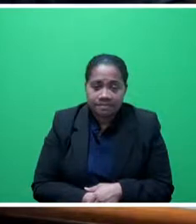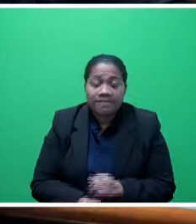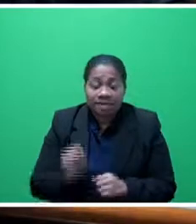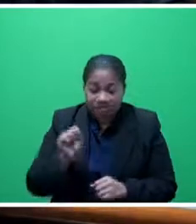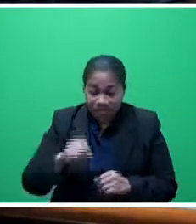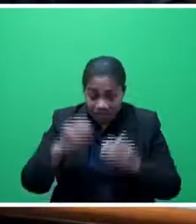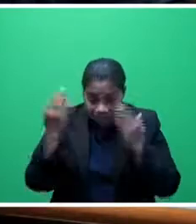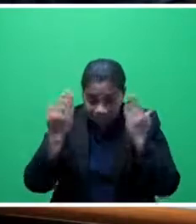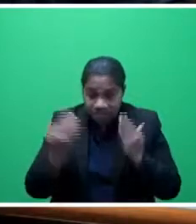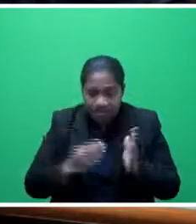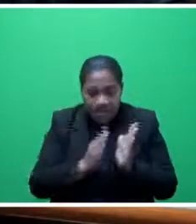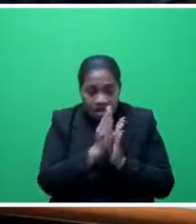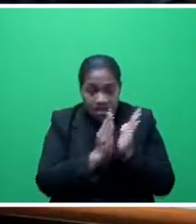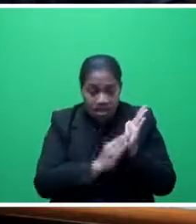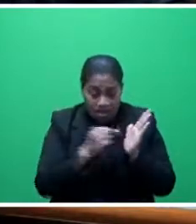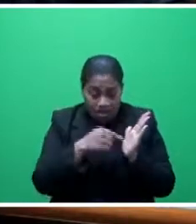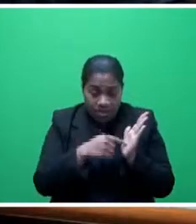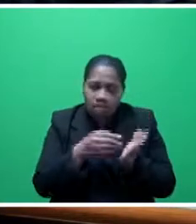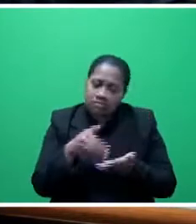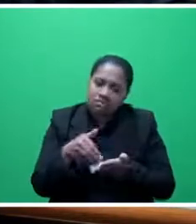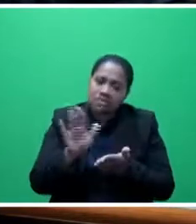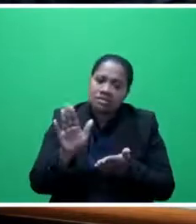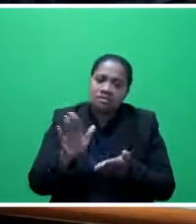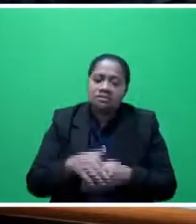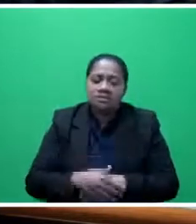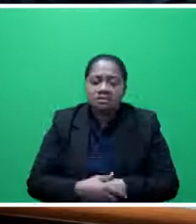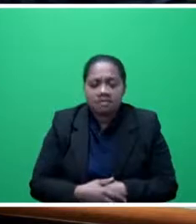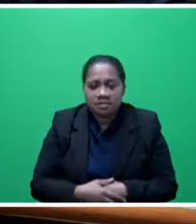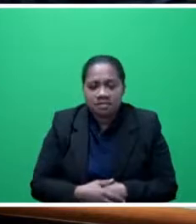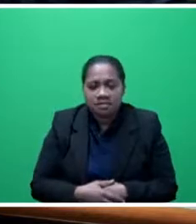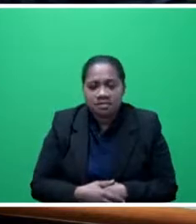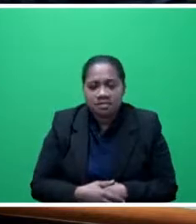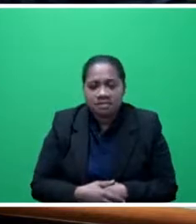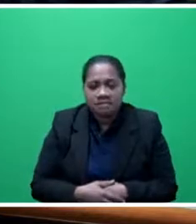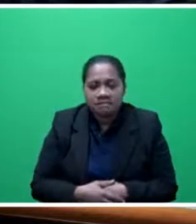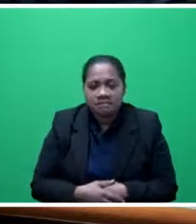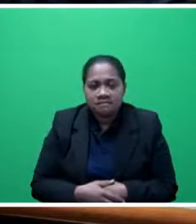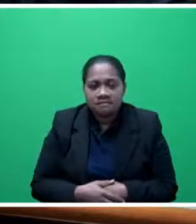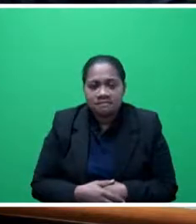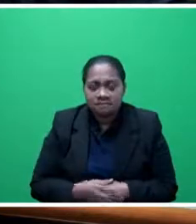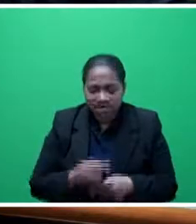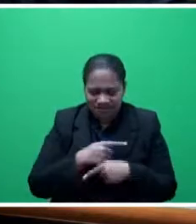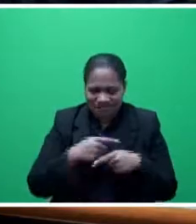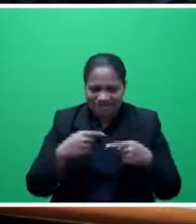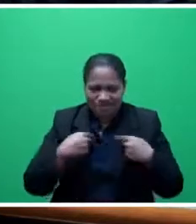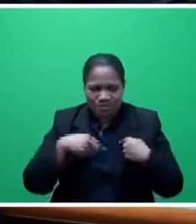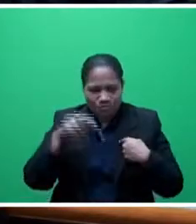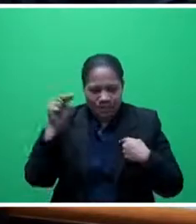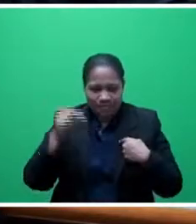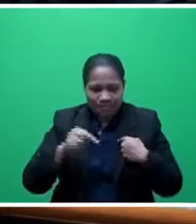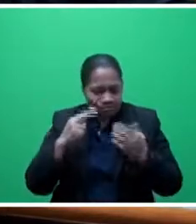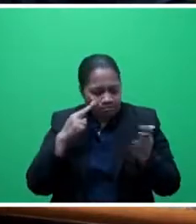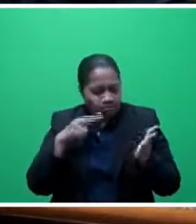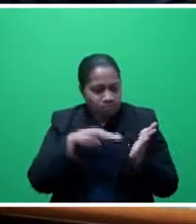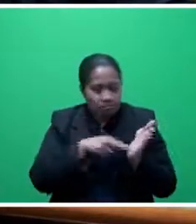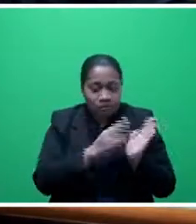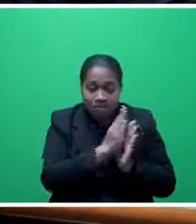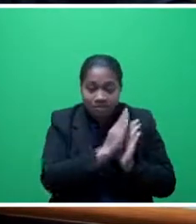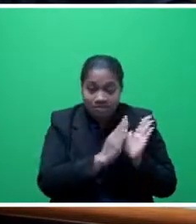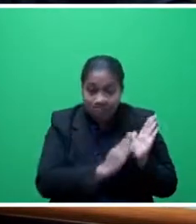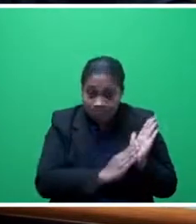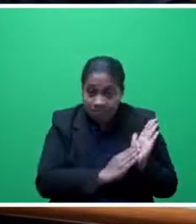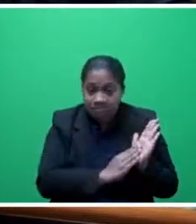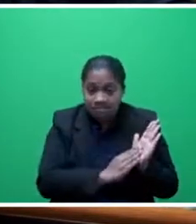budget, of course, has been passed, and we need to look at these consequential bills.